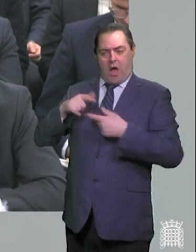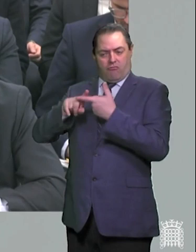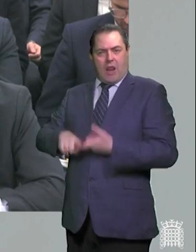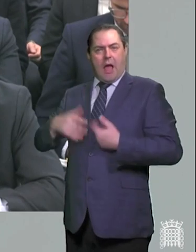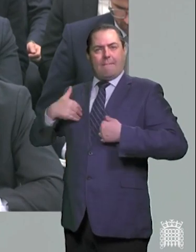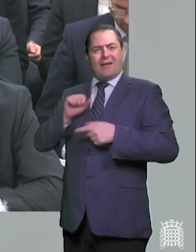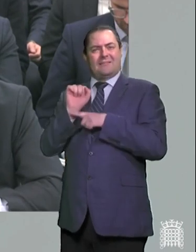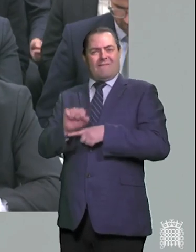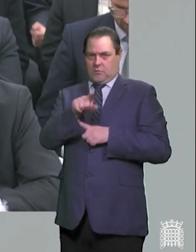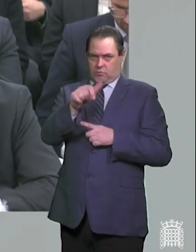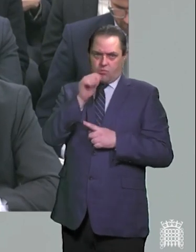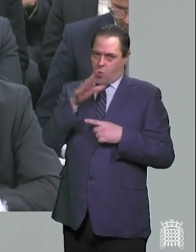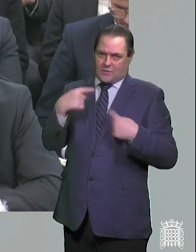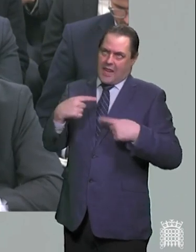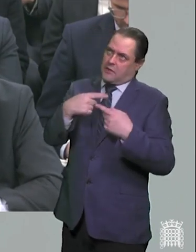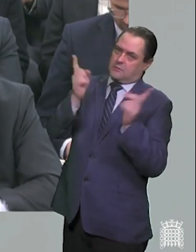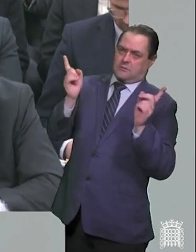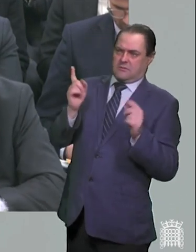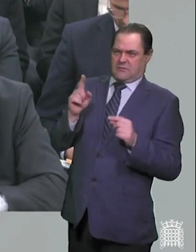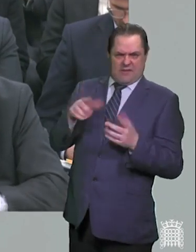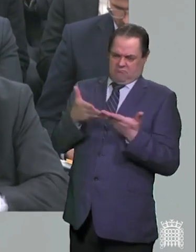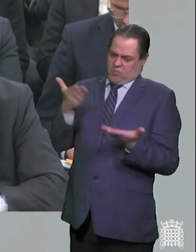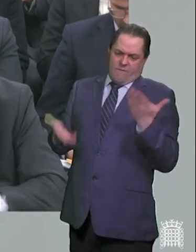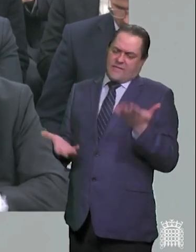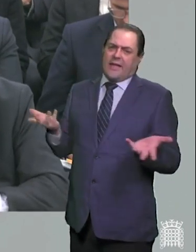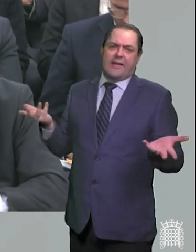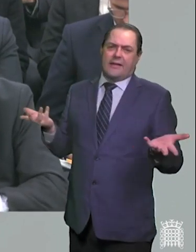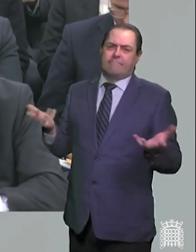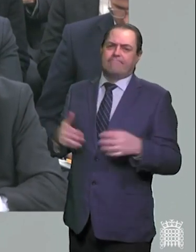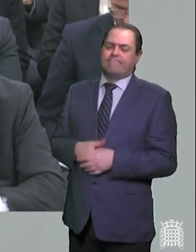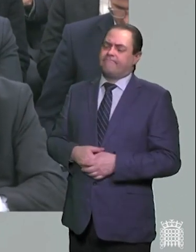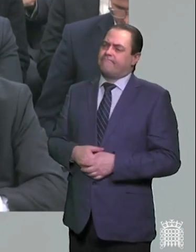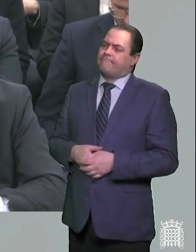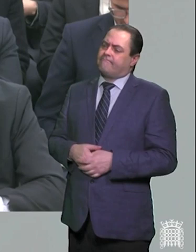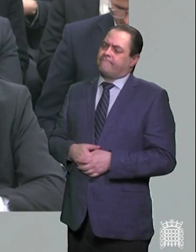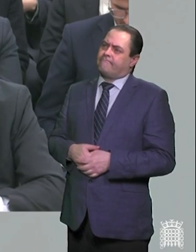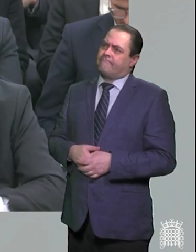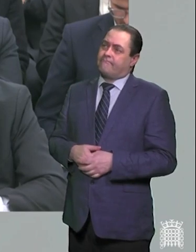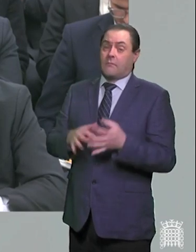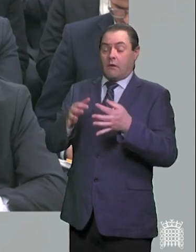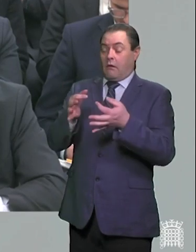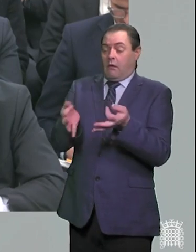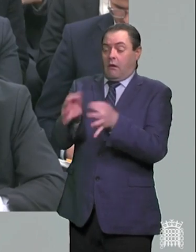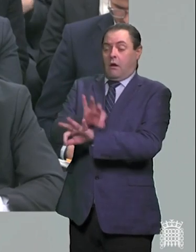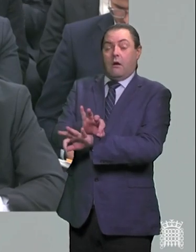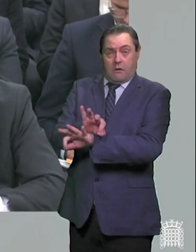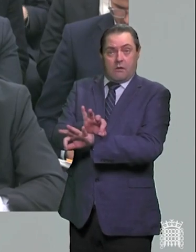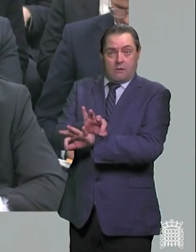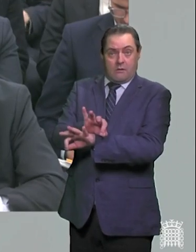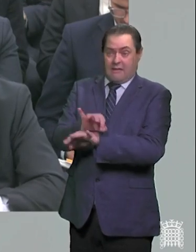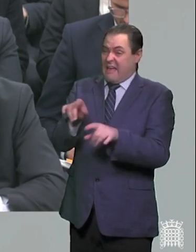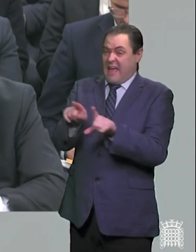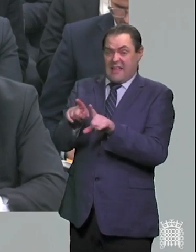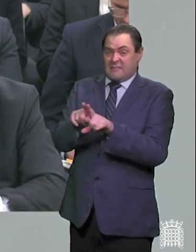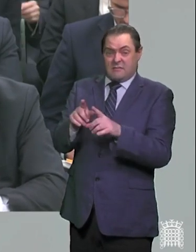my defence. That is manifestly unfair. Instead, and in the absence of any evidence that